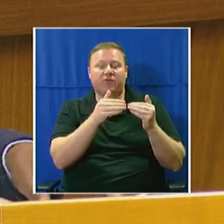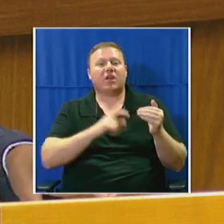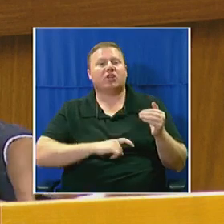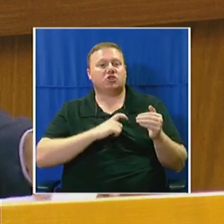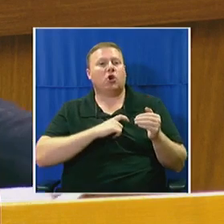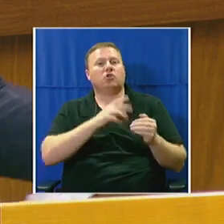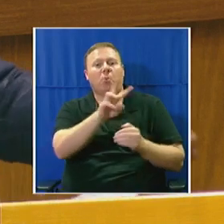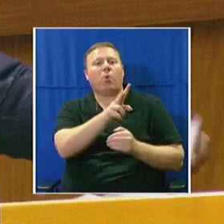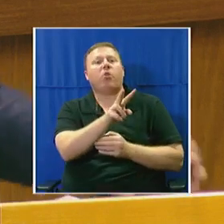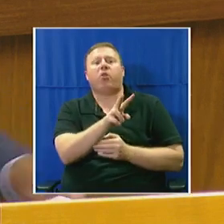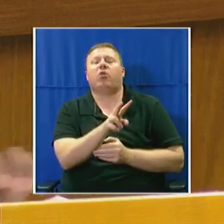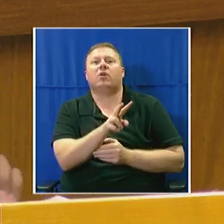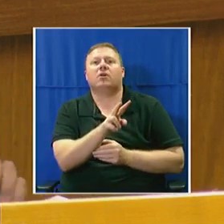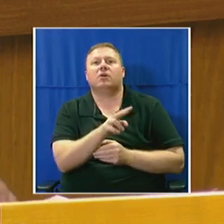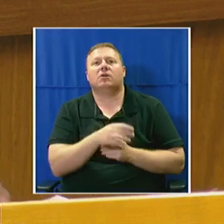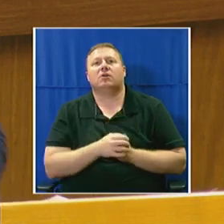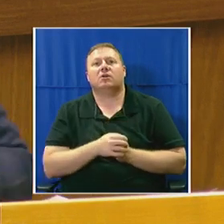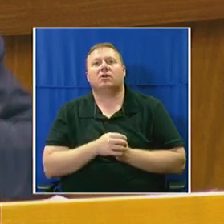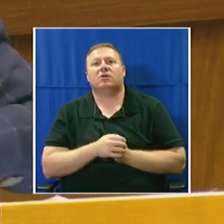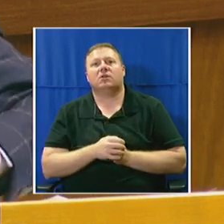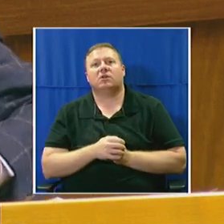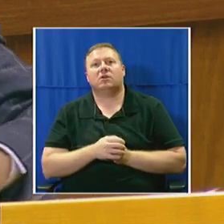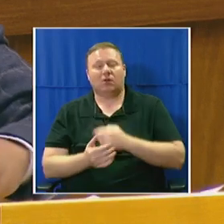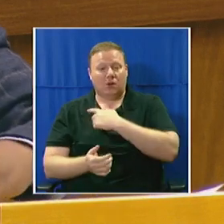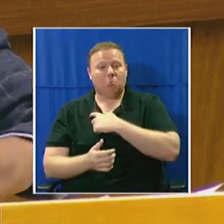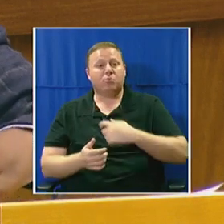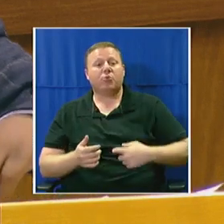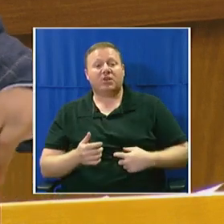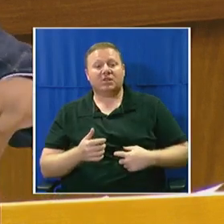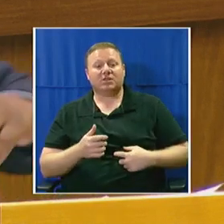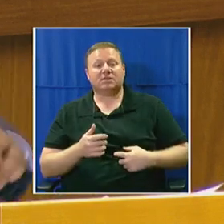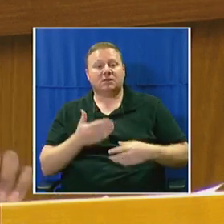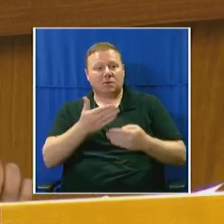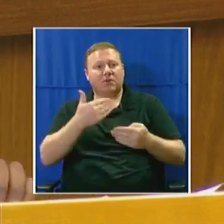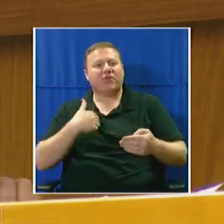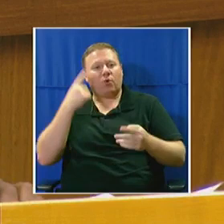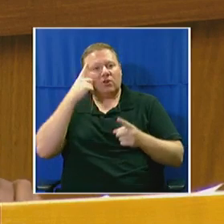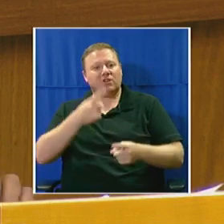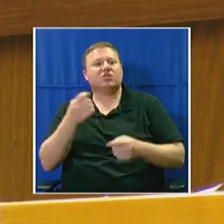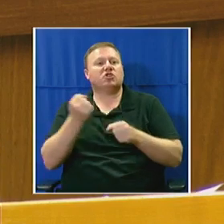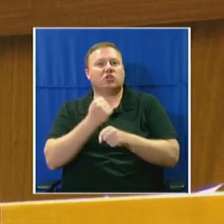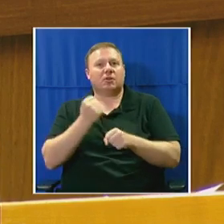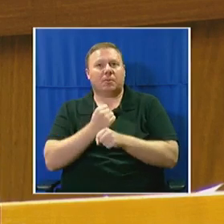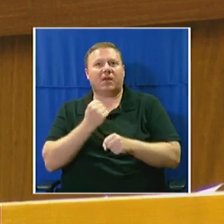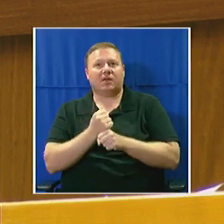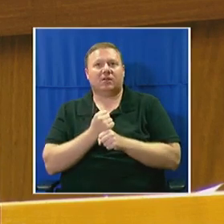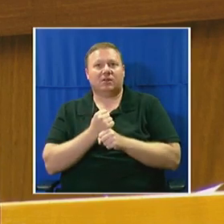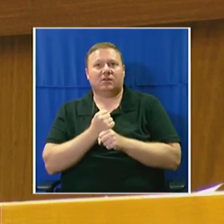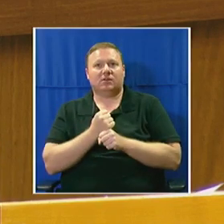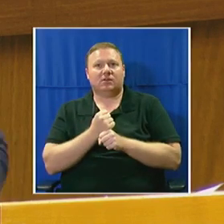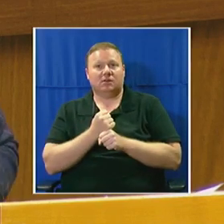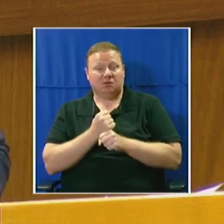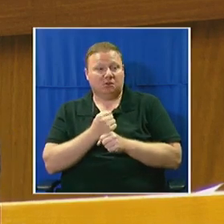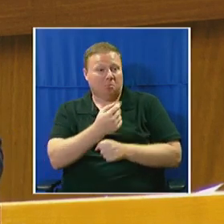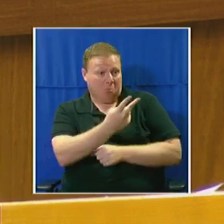note that there is no TR truth to the fact that Advocate M was not granted a fa